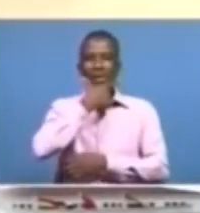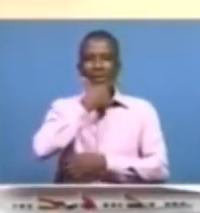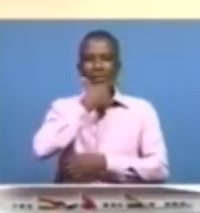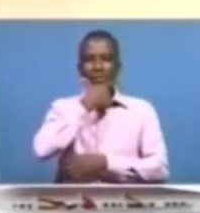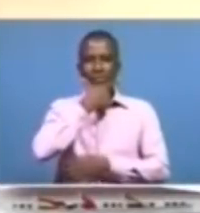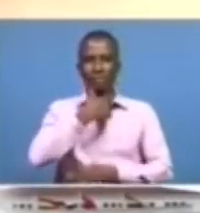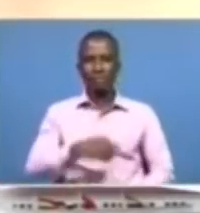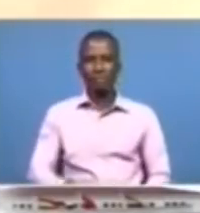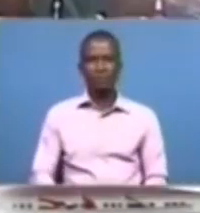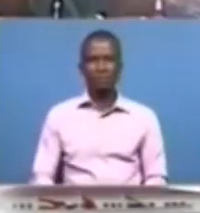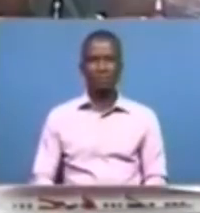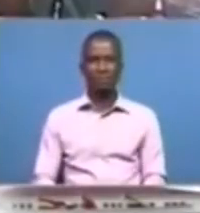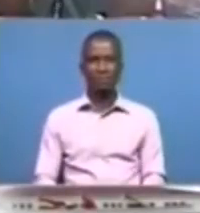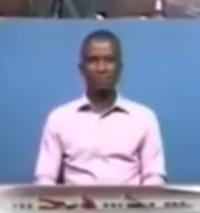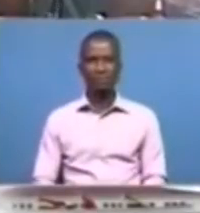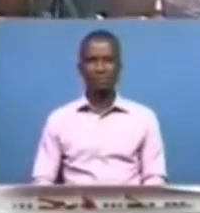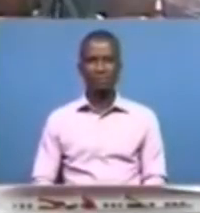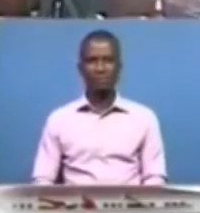respondent.